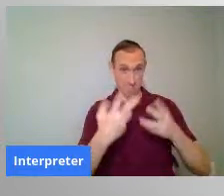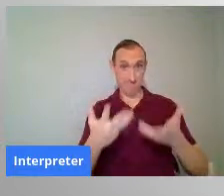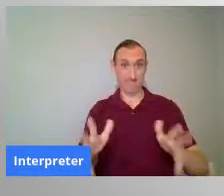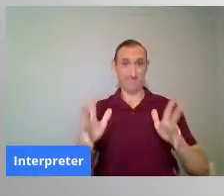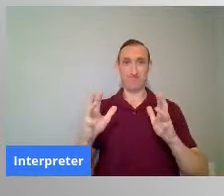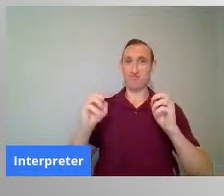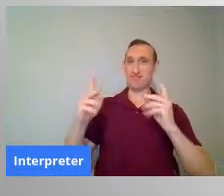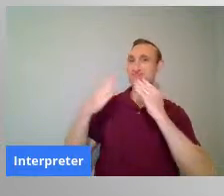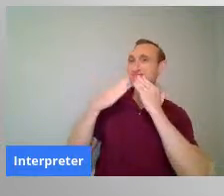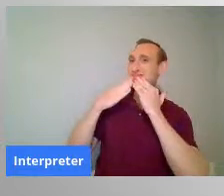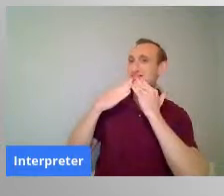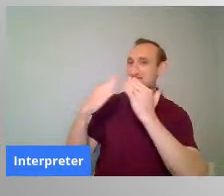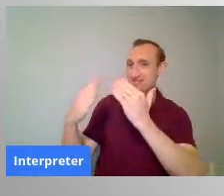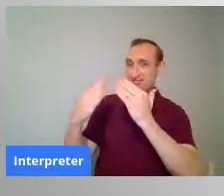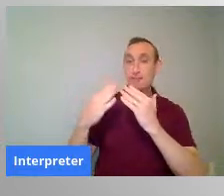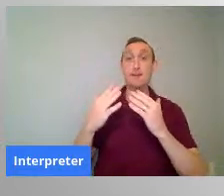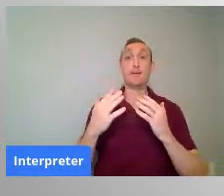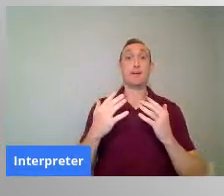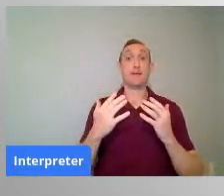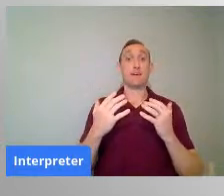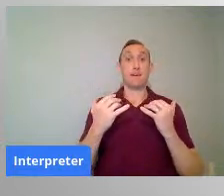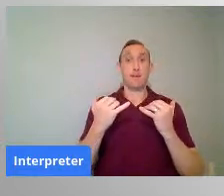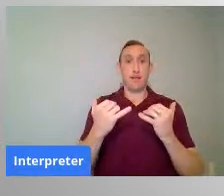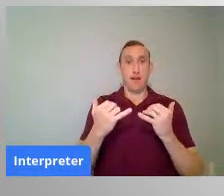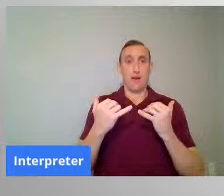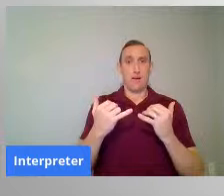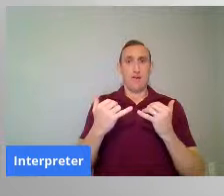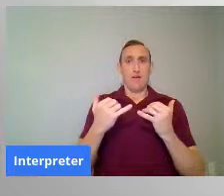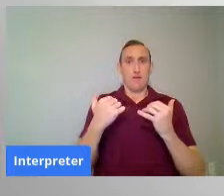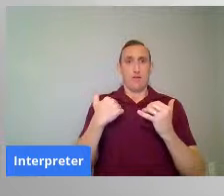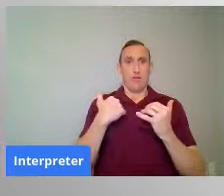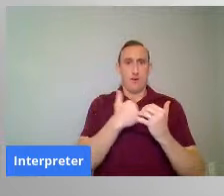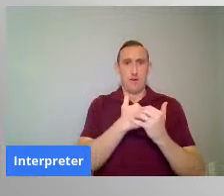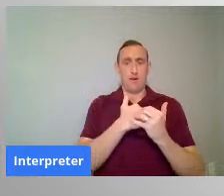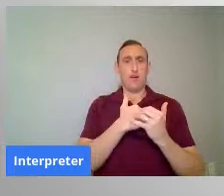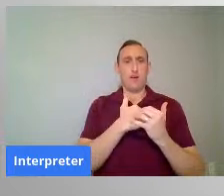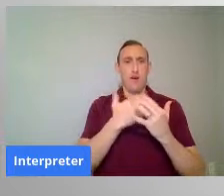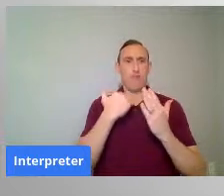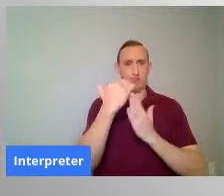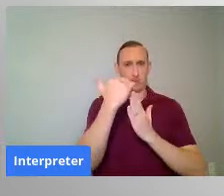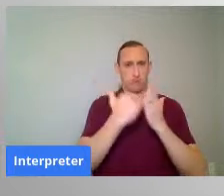Thank you. So we do have a quorum, but can someone confirm that for me?